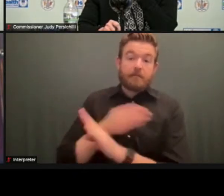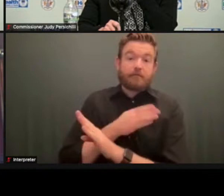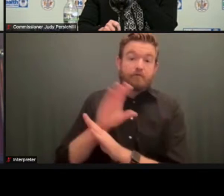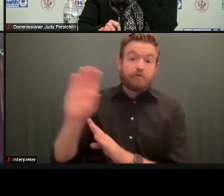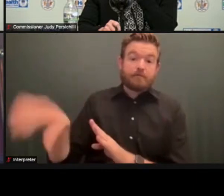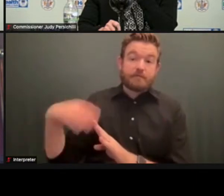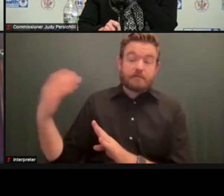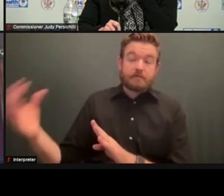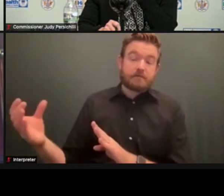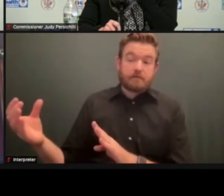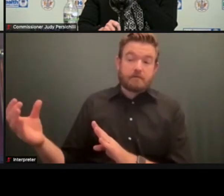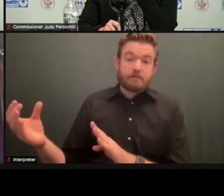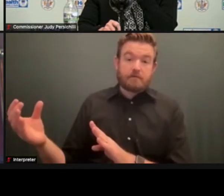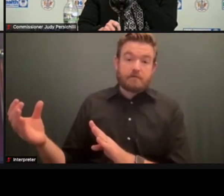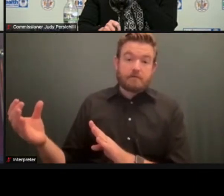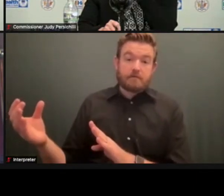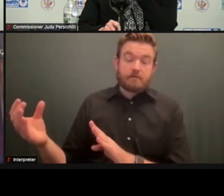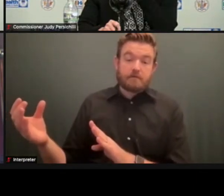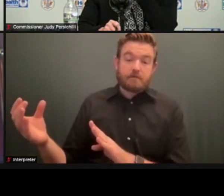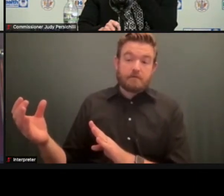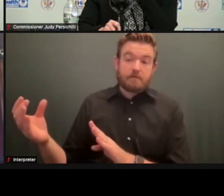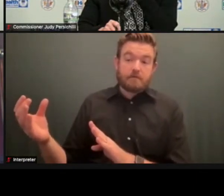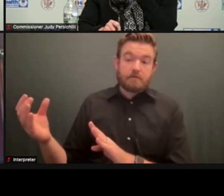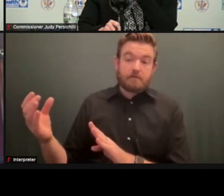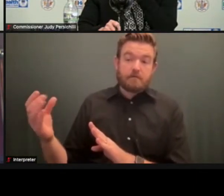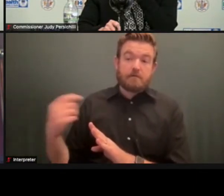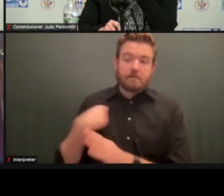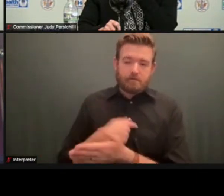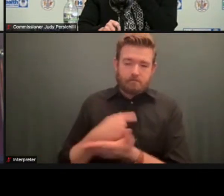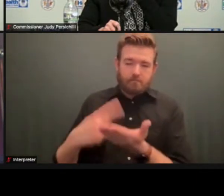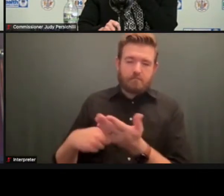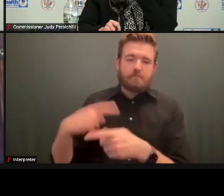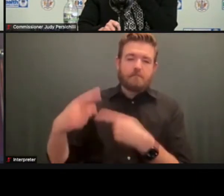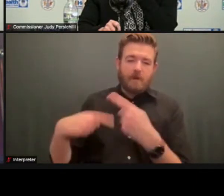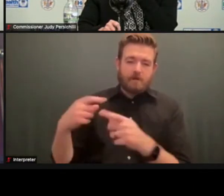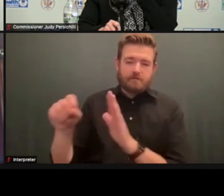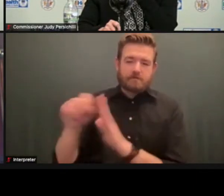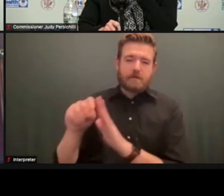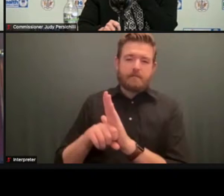There is an outline of a way forward.